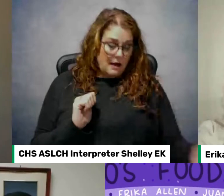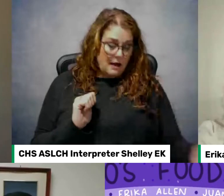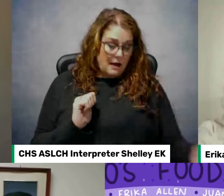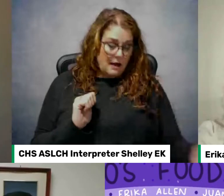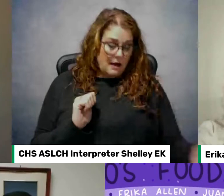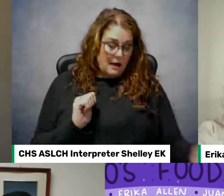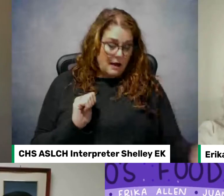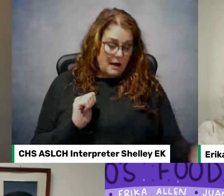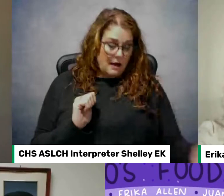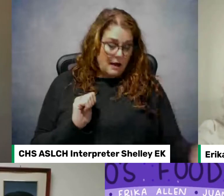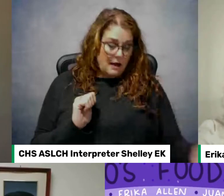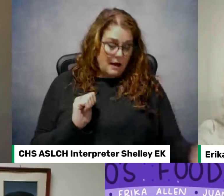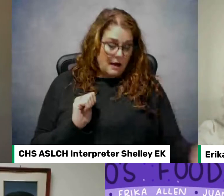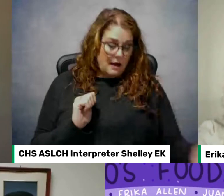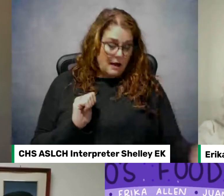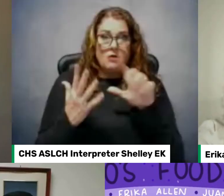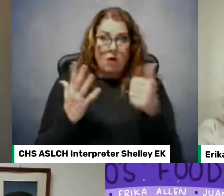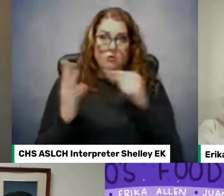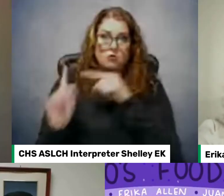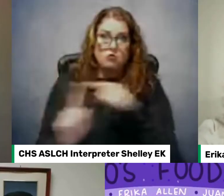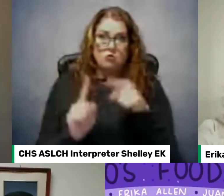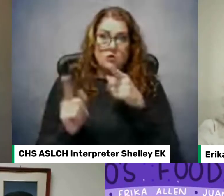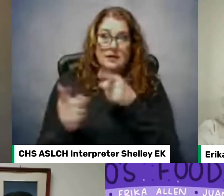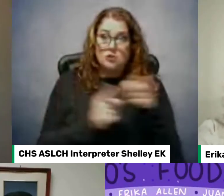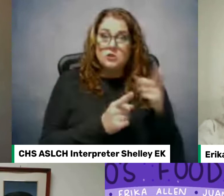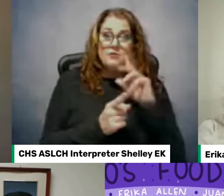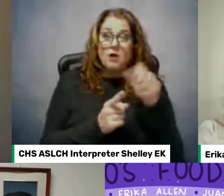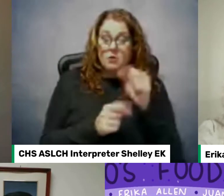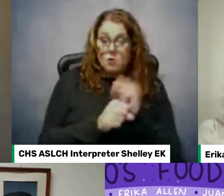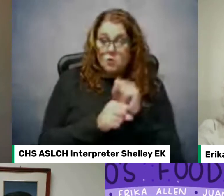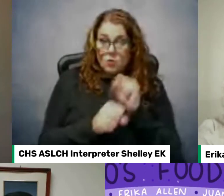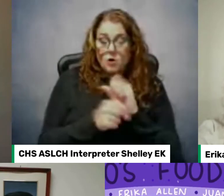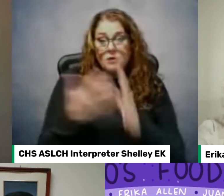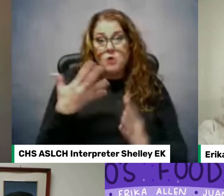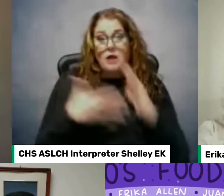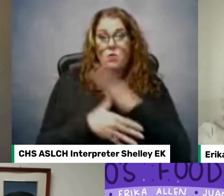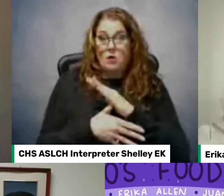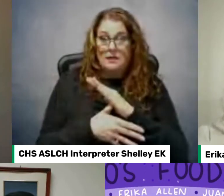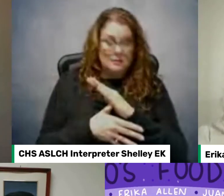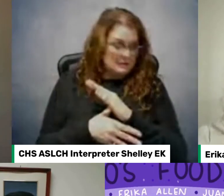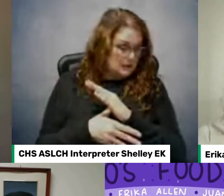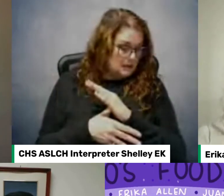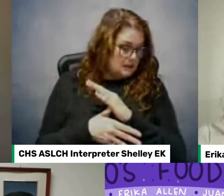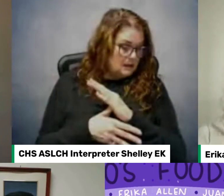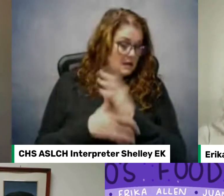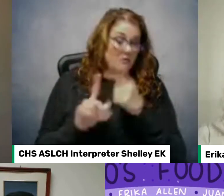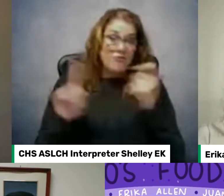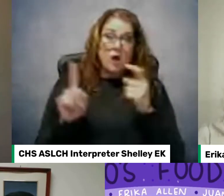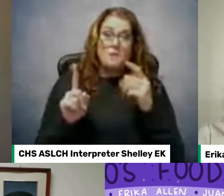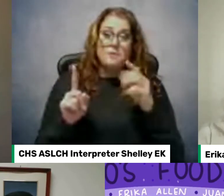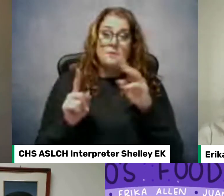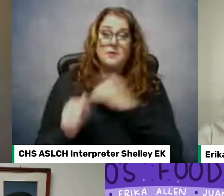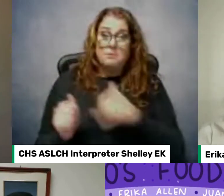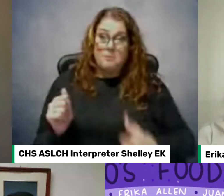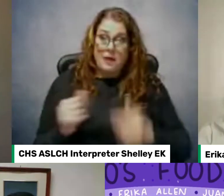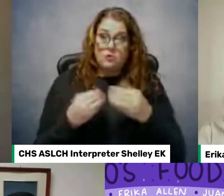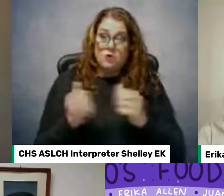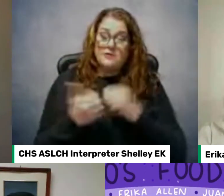these connections to so many other initiatives and to so much other work and other priorities that are coming out of the mayor's office and the city